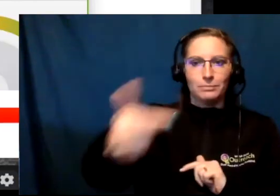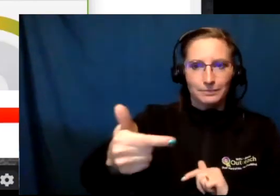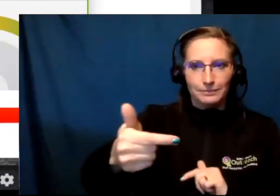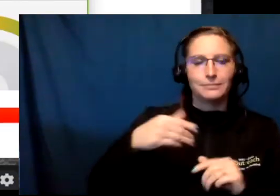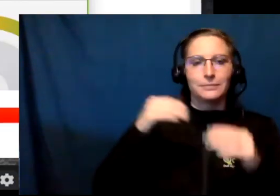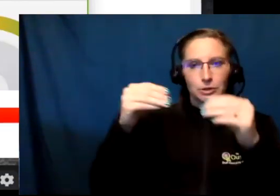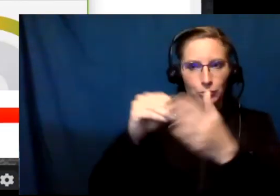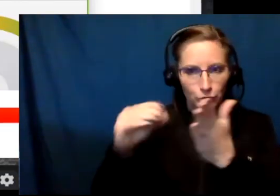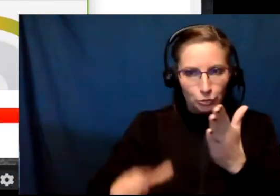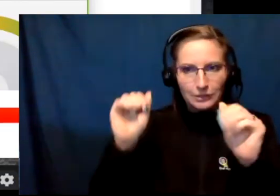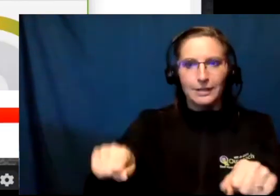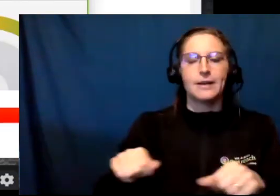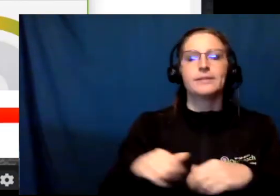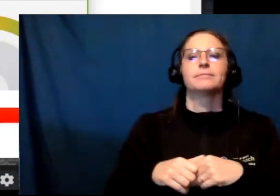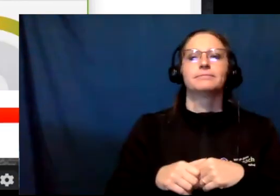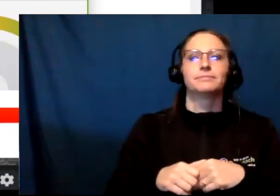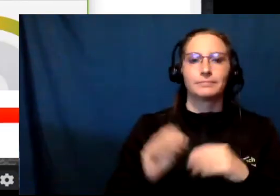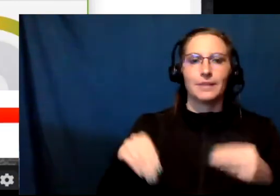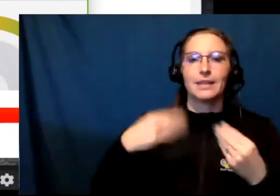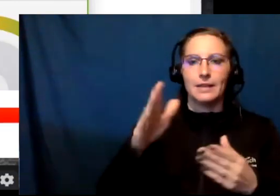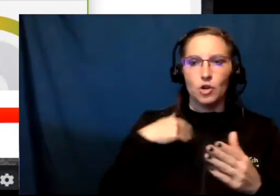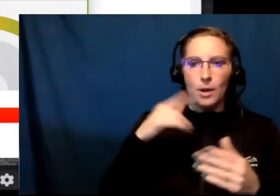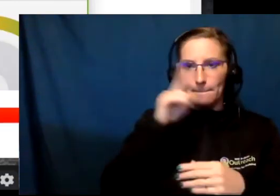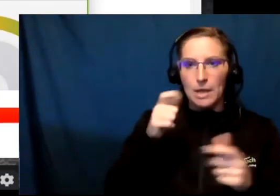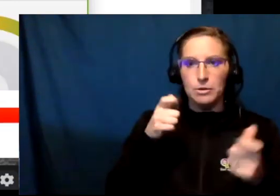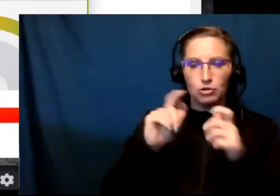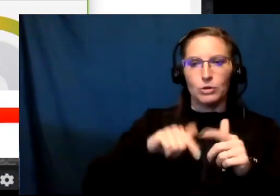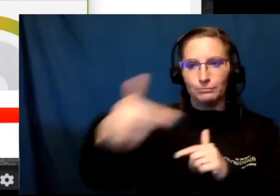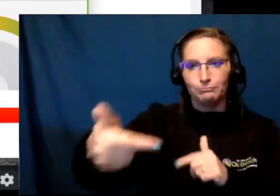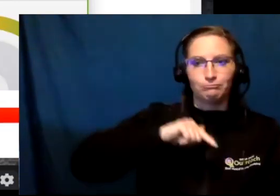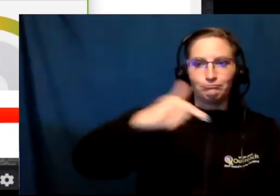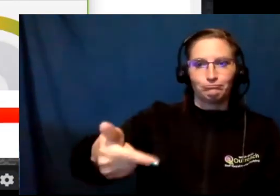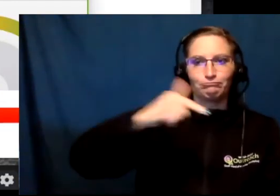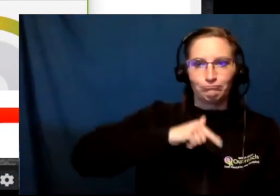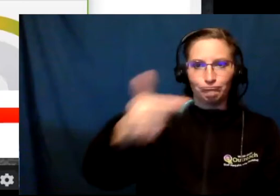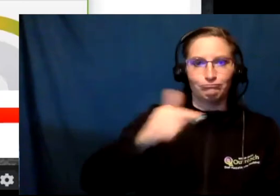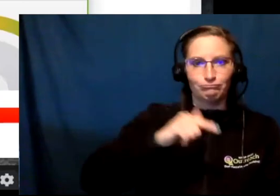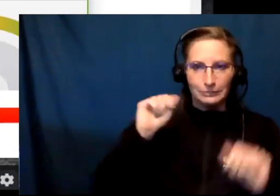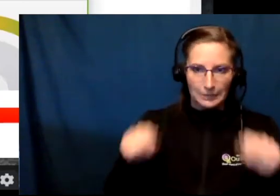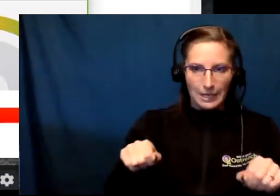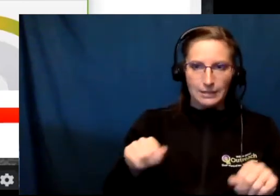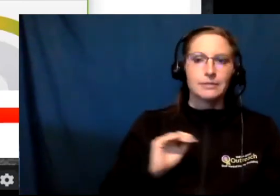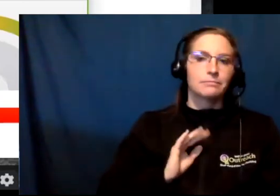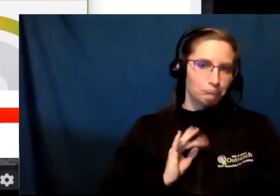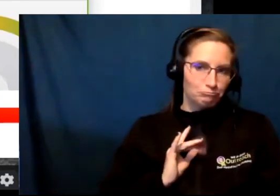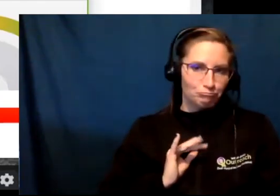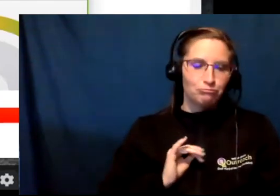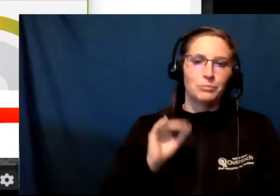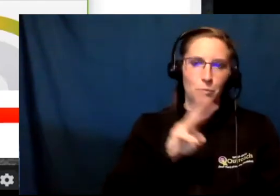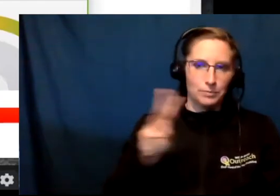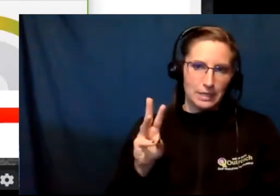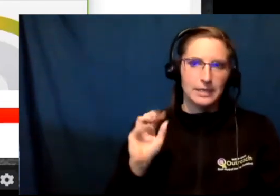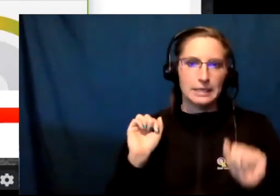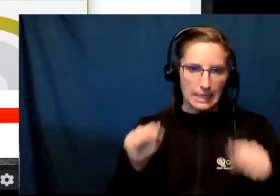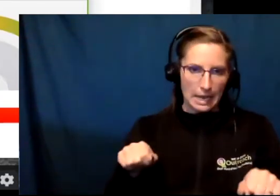So you can give your mouse control to your students, and we can take turns back and forth. So that is a cool website that I